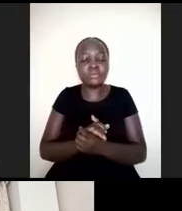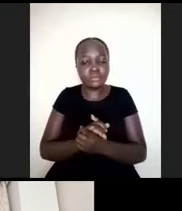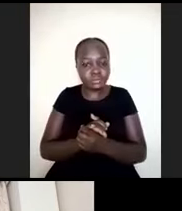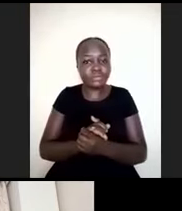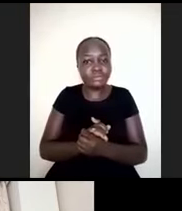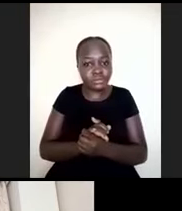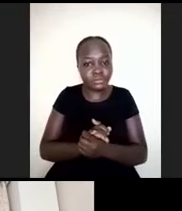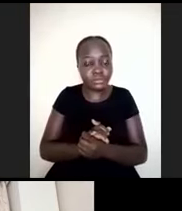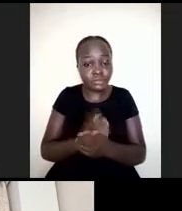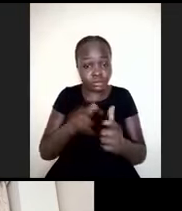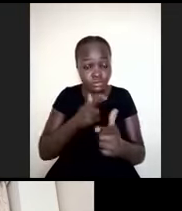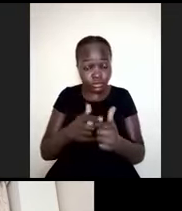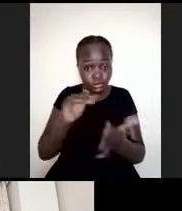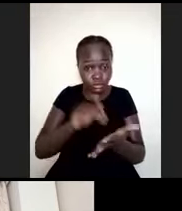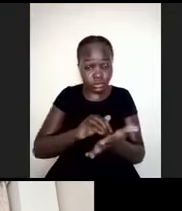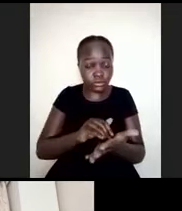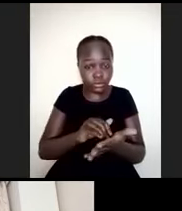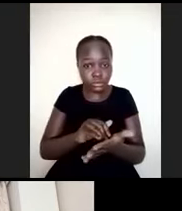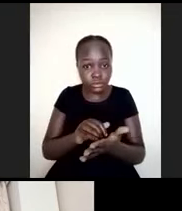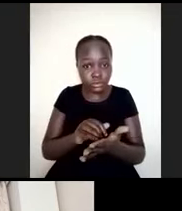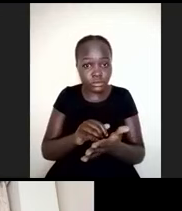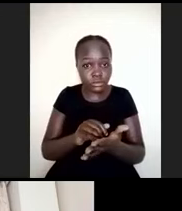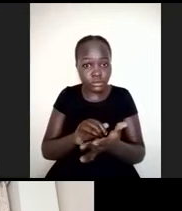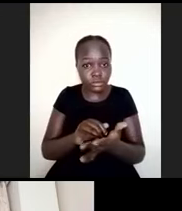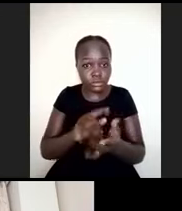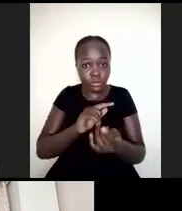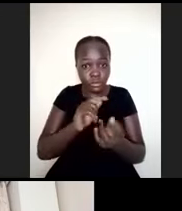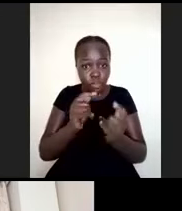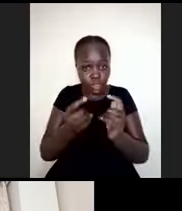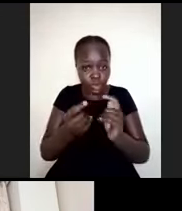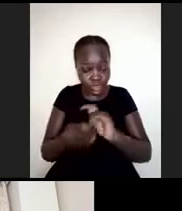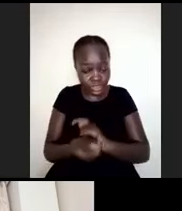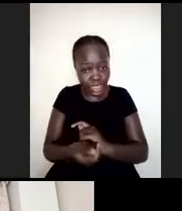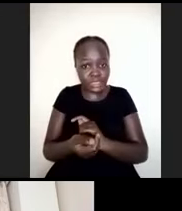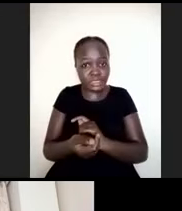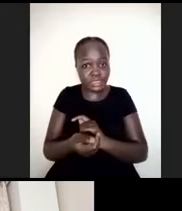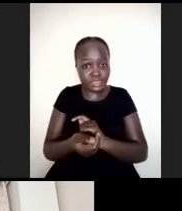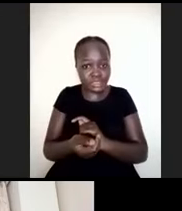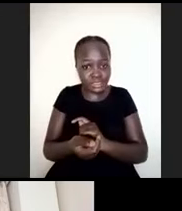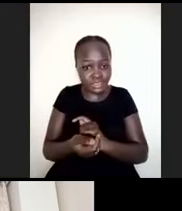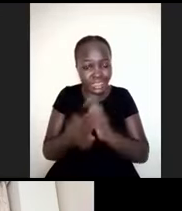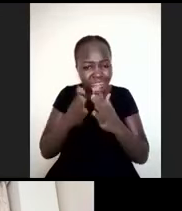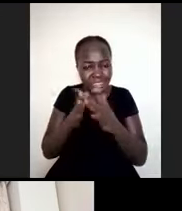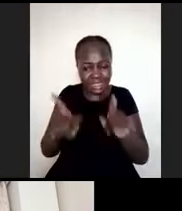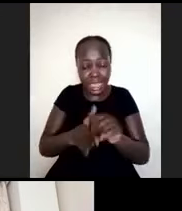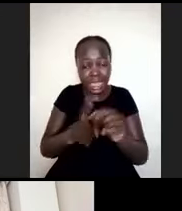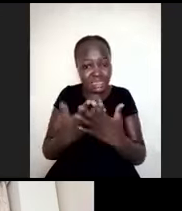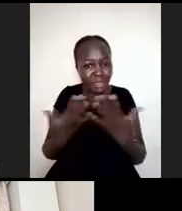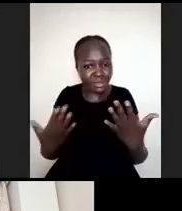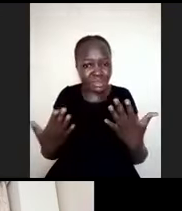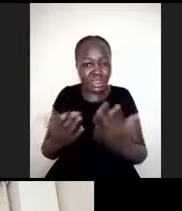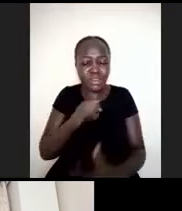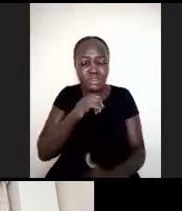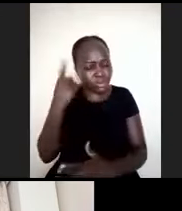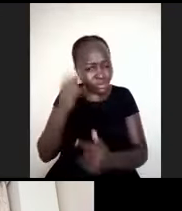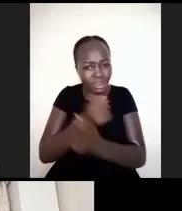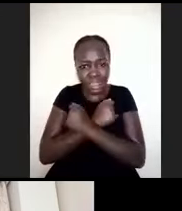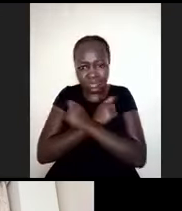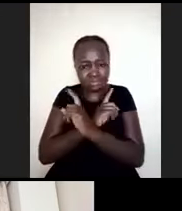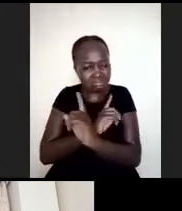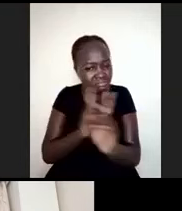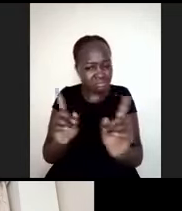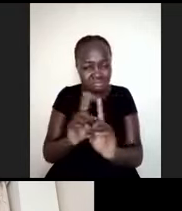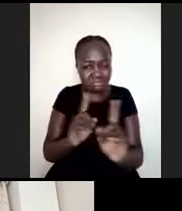Then again, you turn sex into an object, like an object. Like it's not for love, it's just